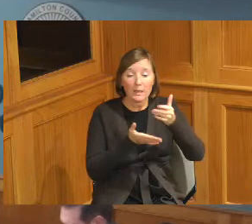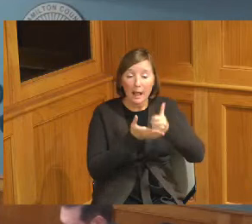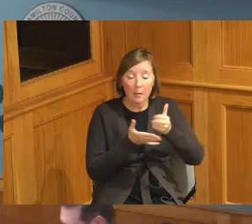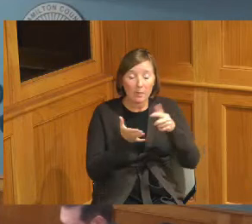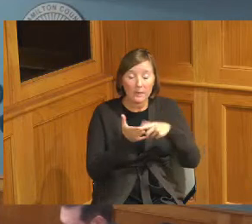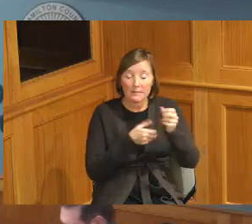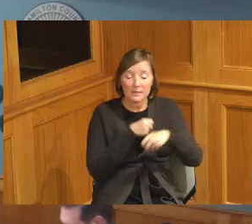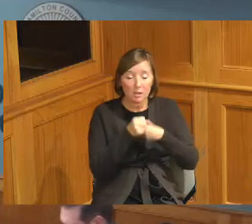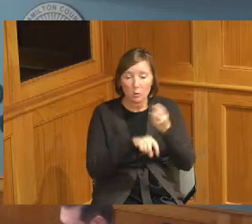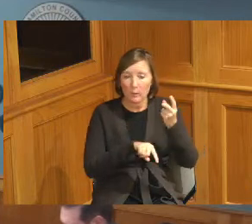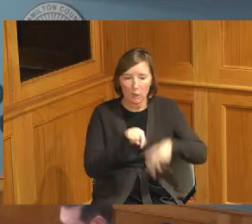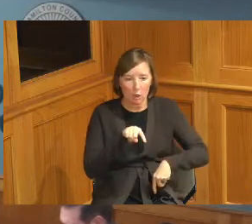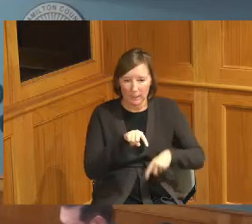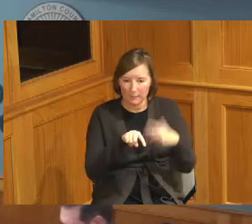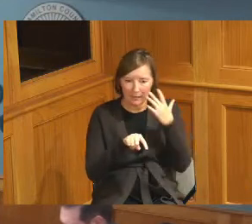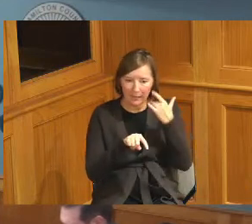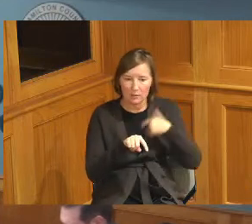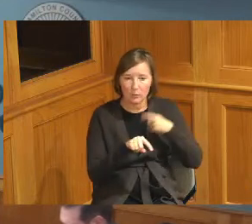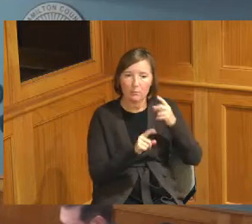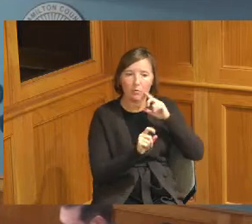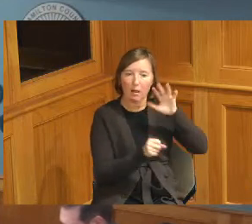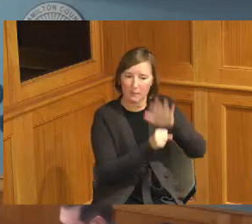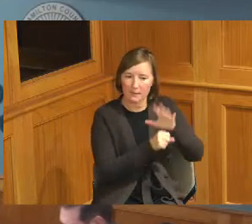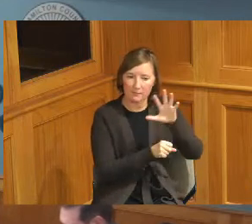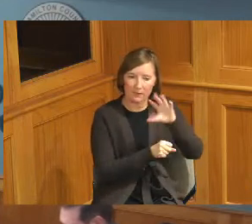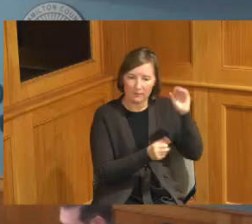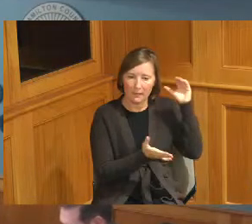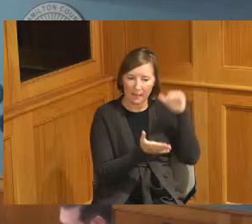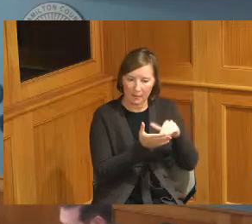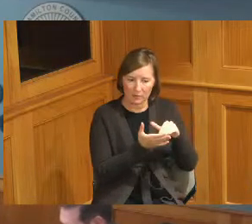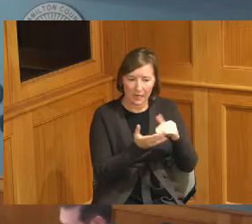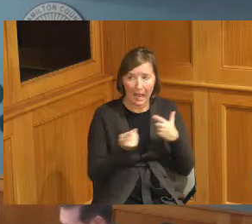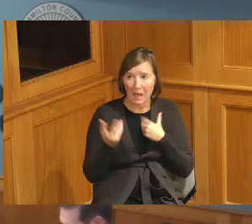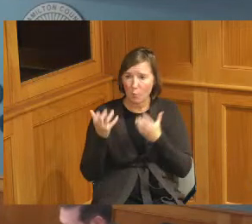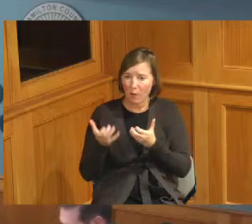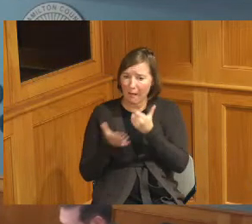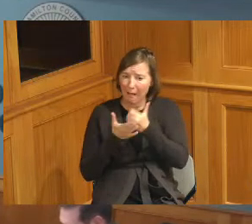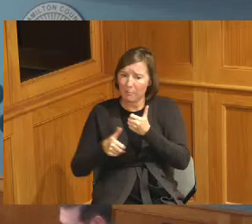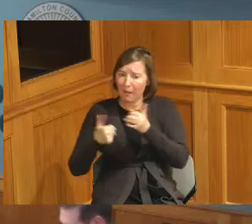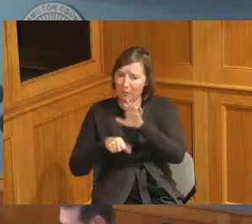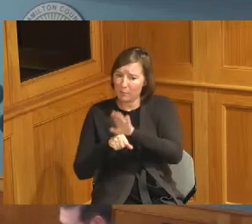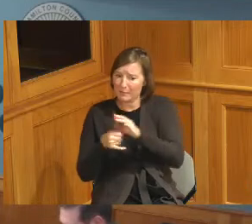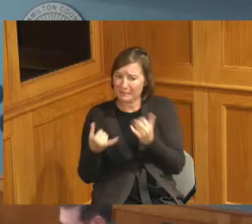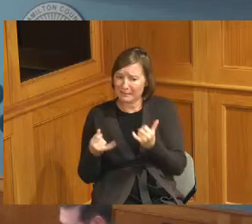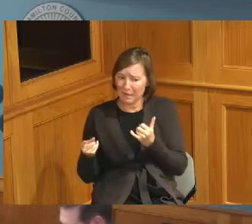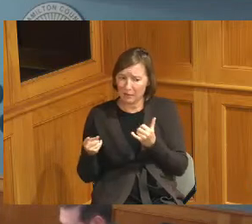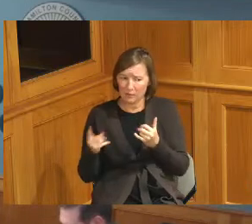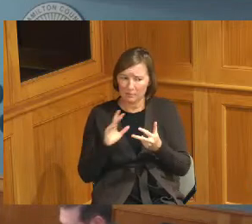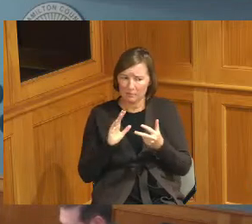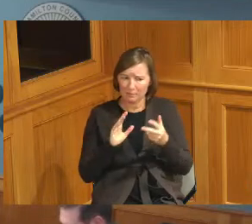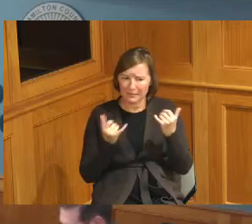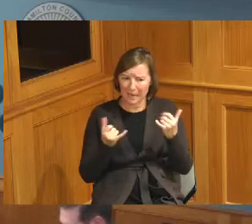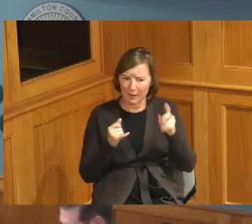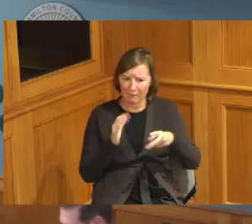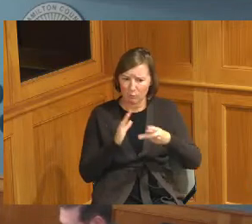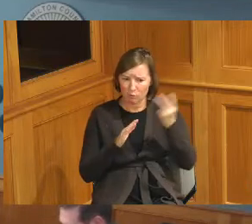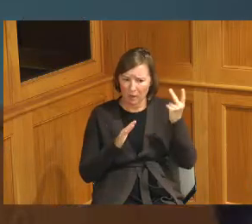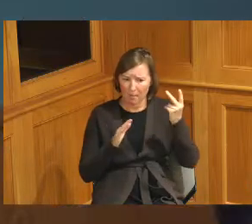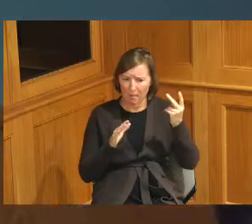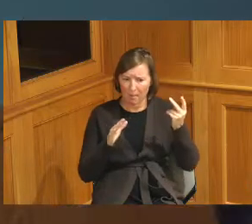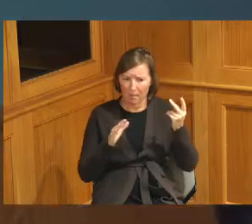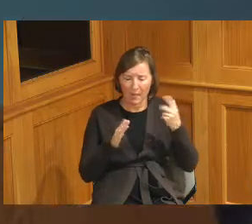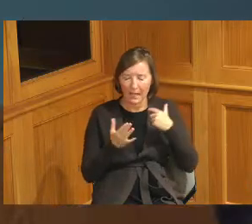couldn't really pull it off. Then I want to help some other businesses. So now I got double the number of businesses. But I mean, I'll put that in